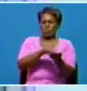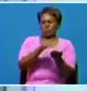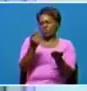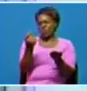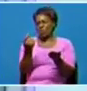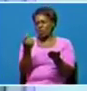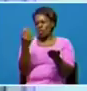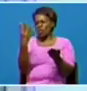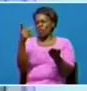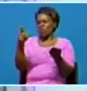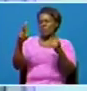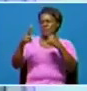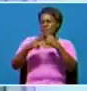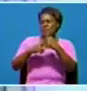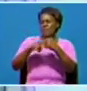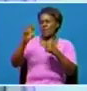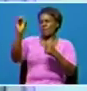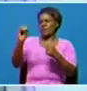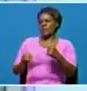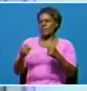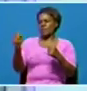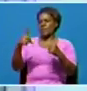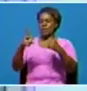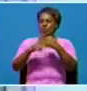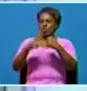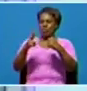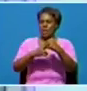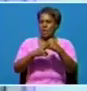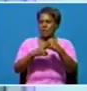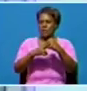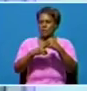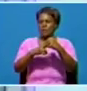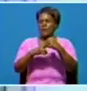7.47% in July within the 2.5% to 7.5% target.